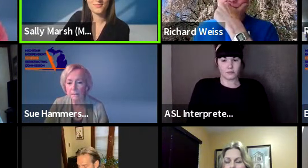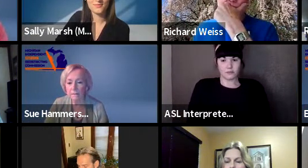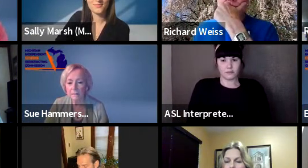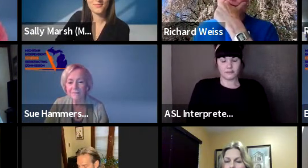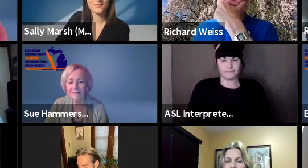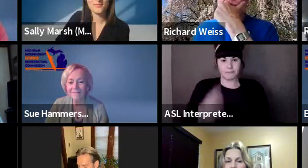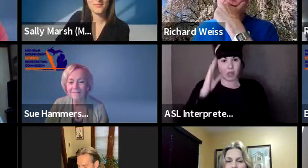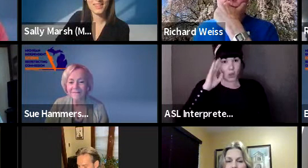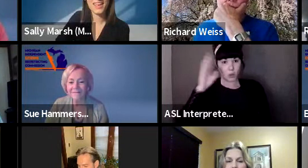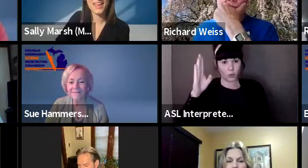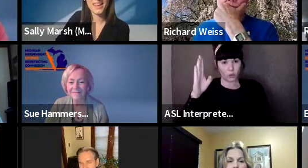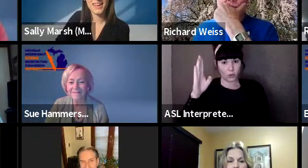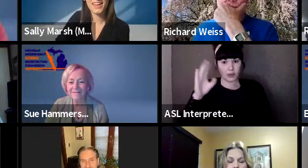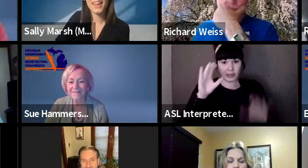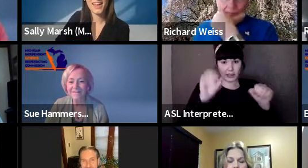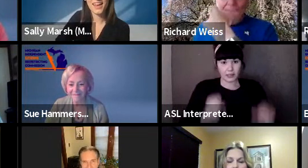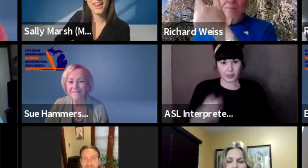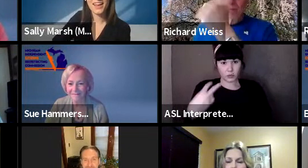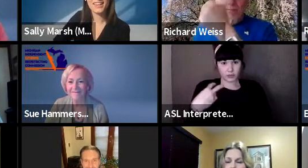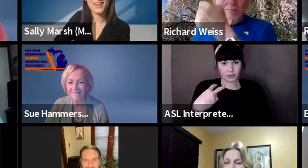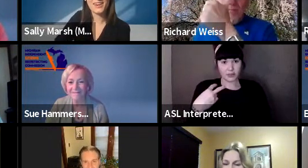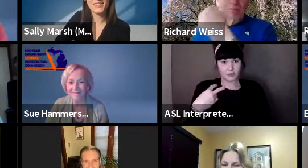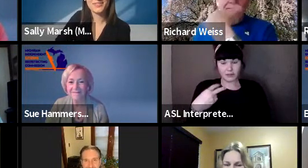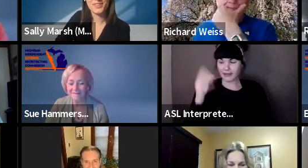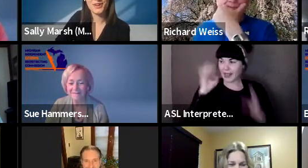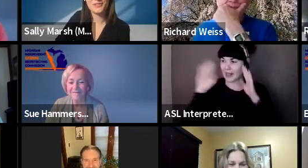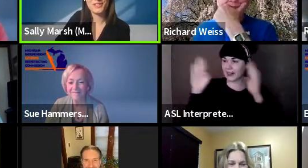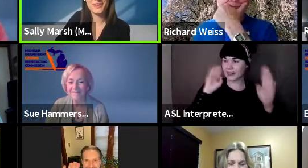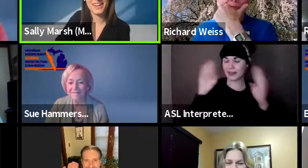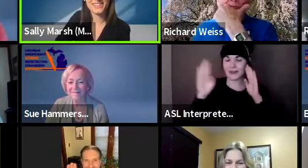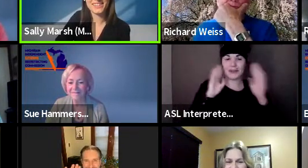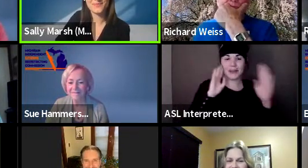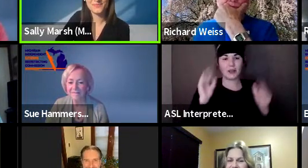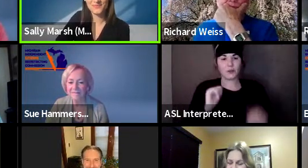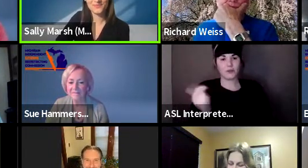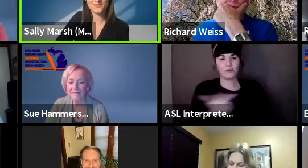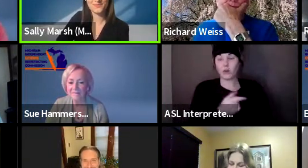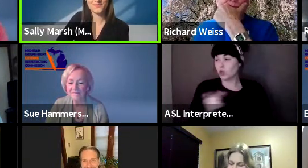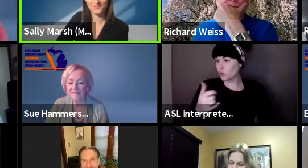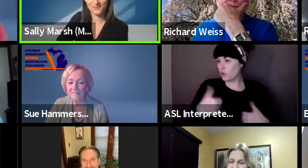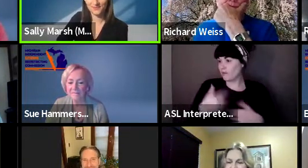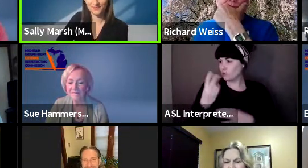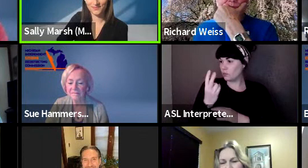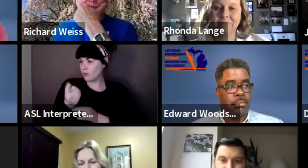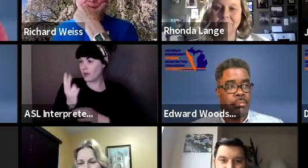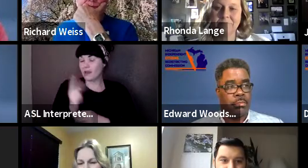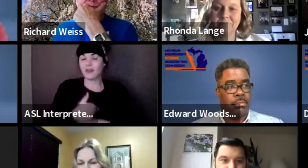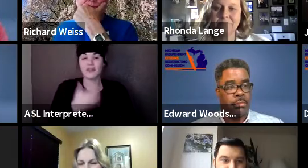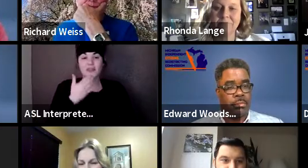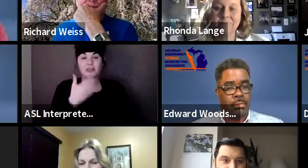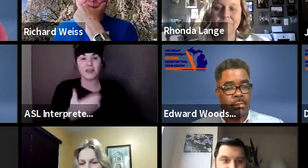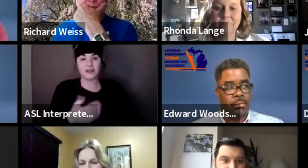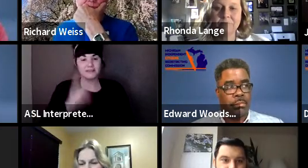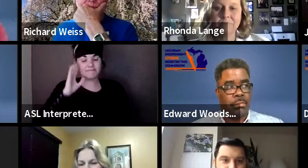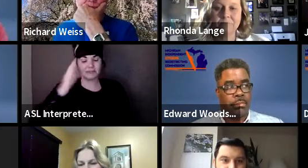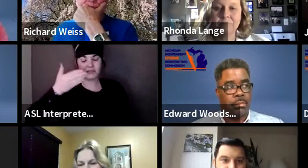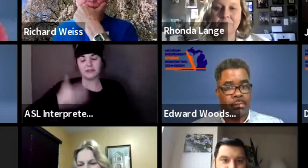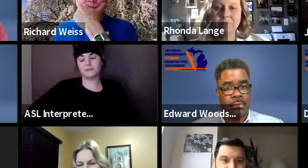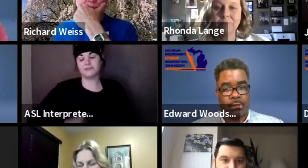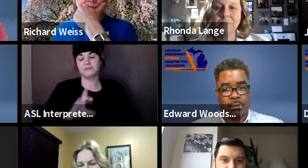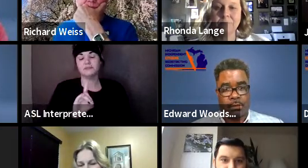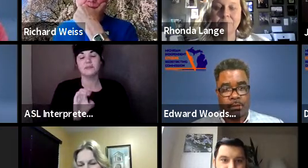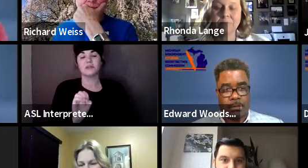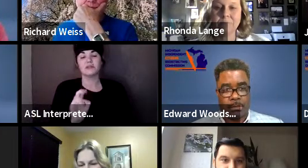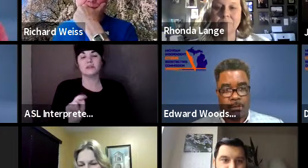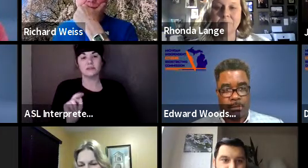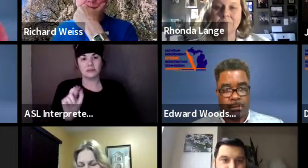Hello, can you see me? Hello, everyone. Hello, you have 2 Hi. minutes. Thank you. Hi, this is Donna, and